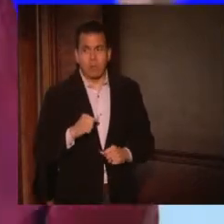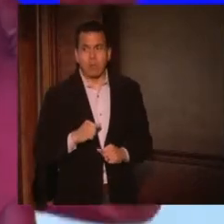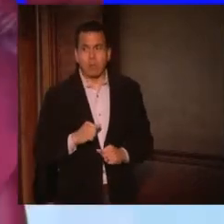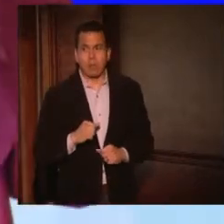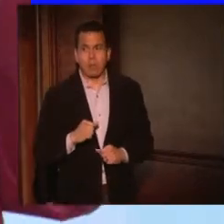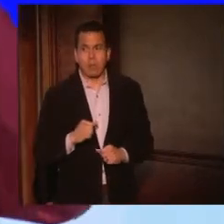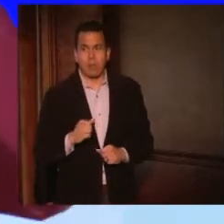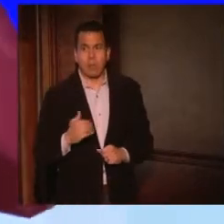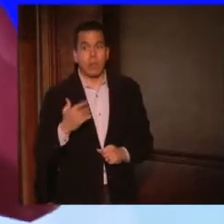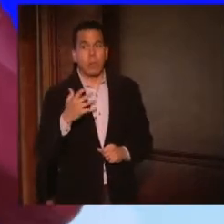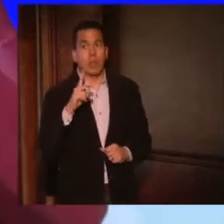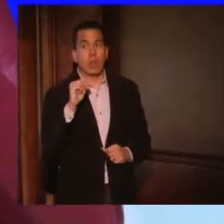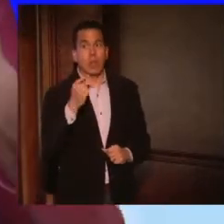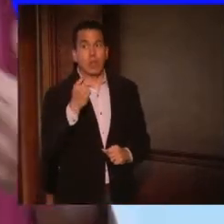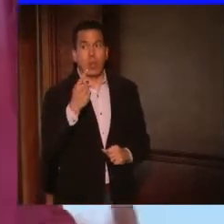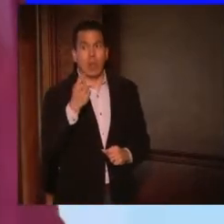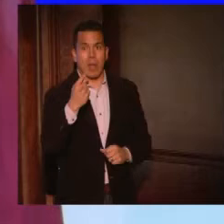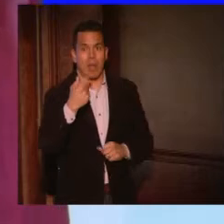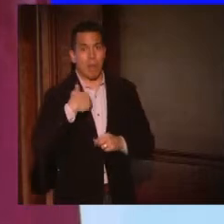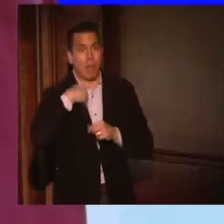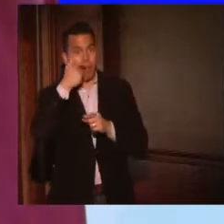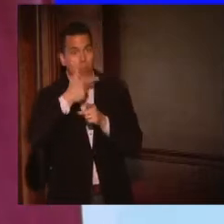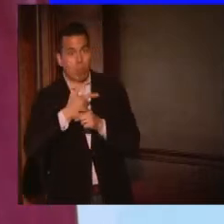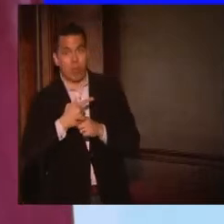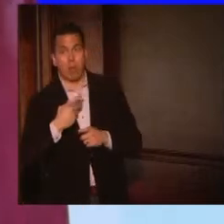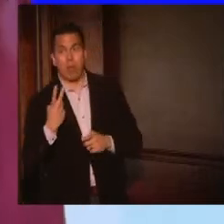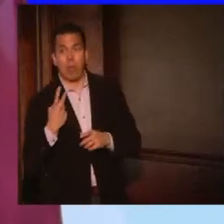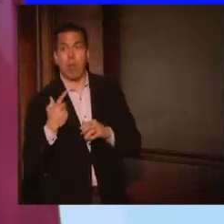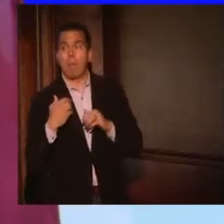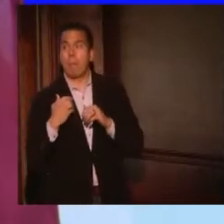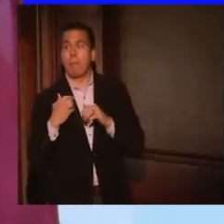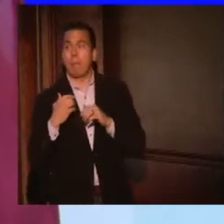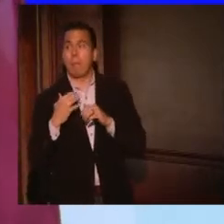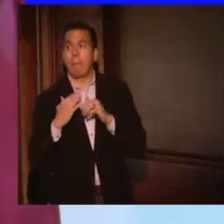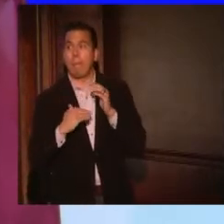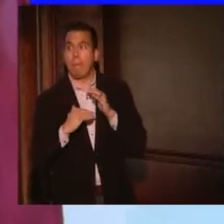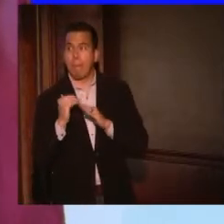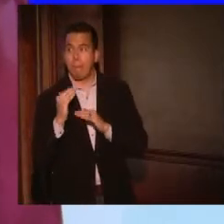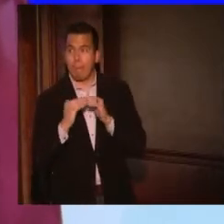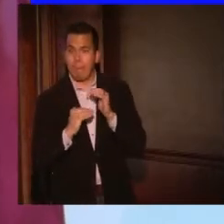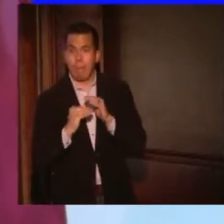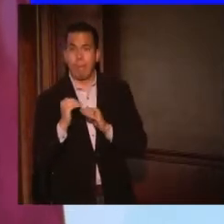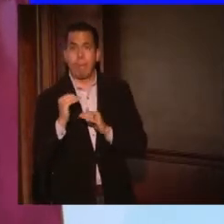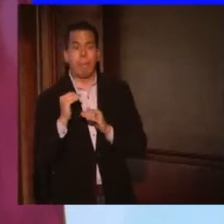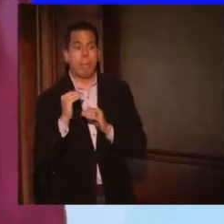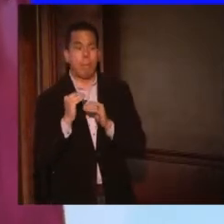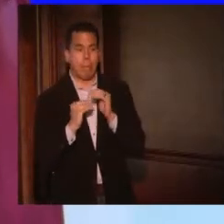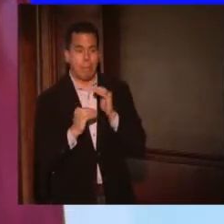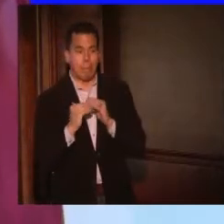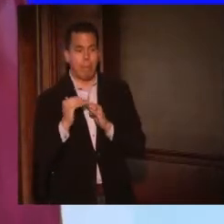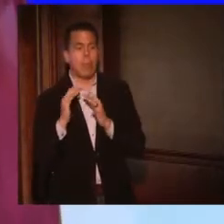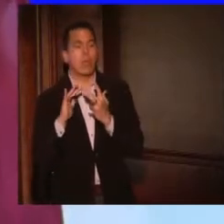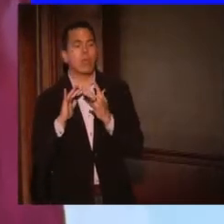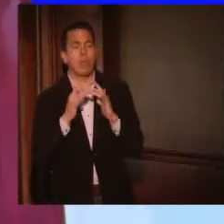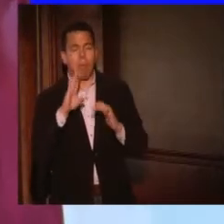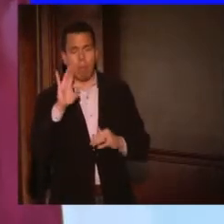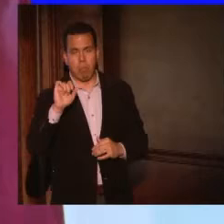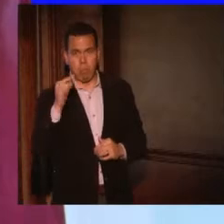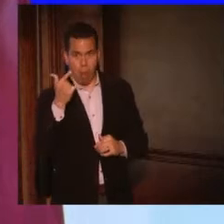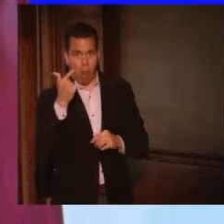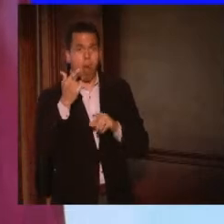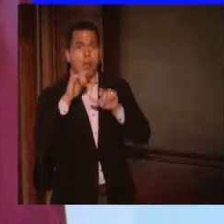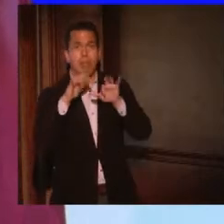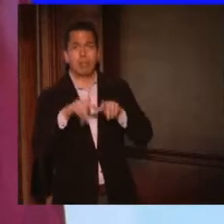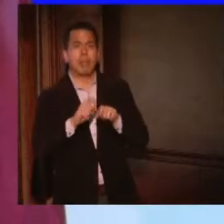in 2011, I got investment and then we built a platform called WomenX that allowed women to write the blogs and they can upload